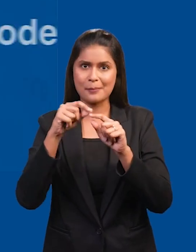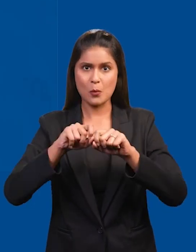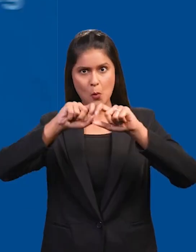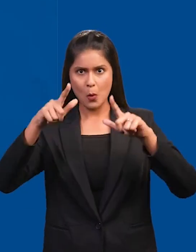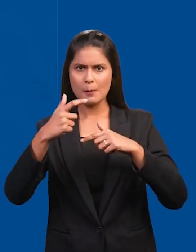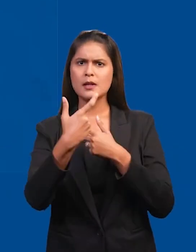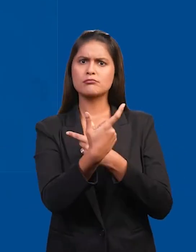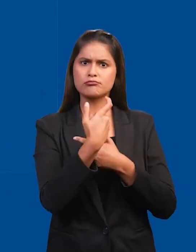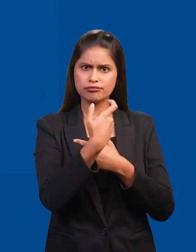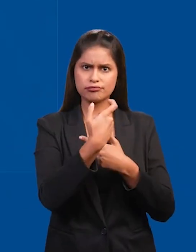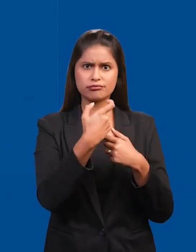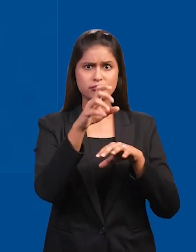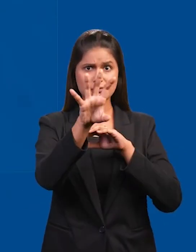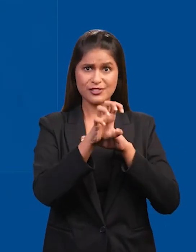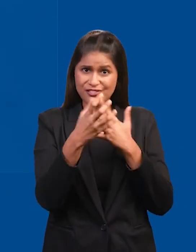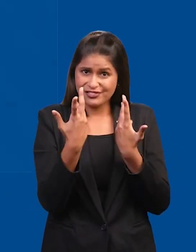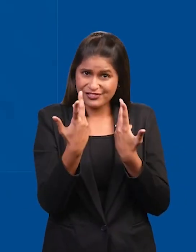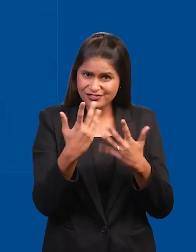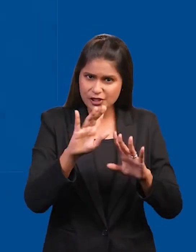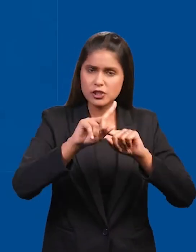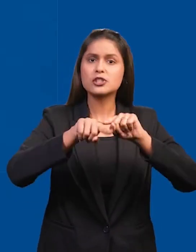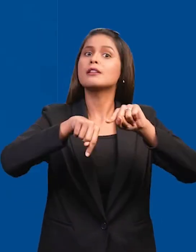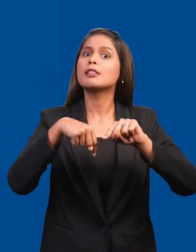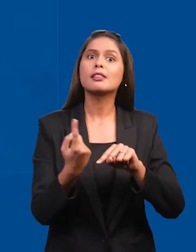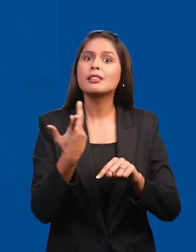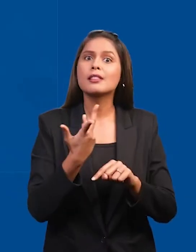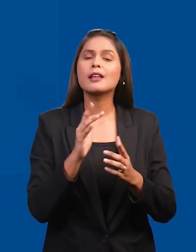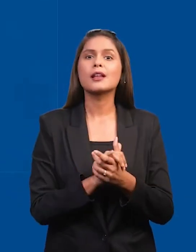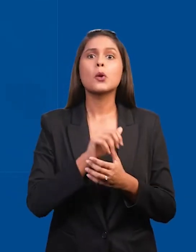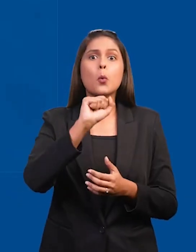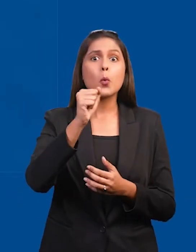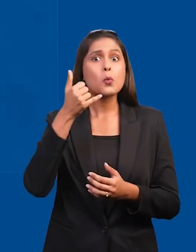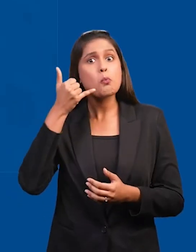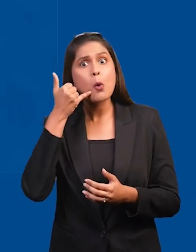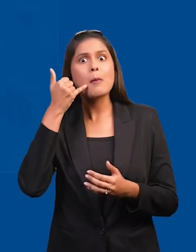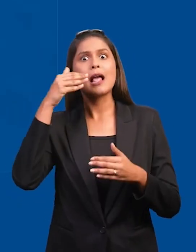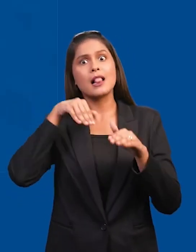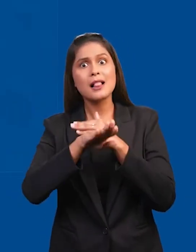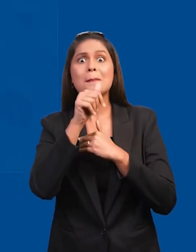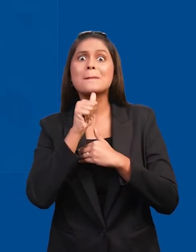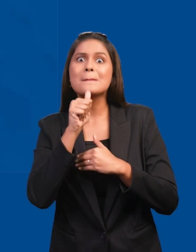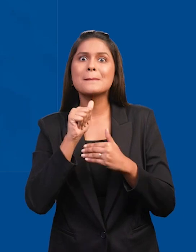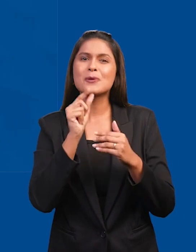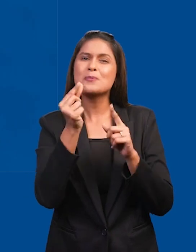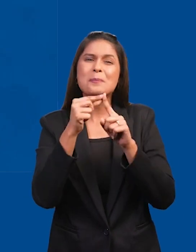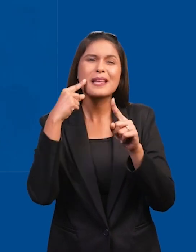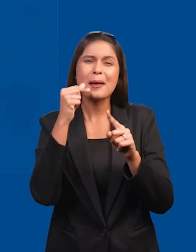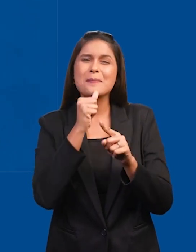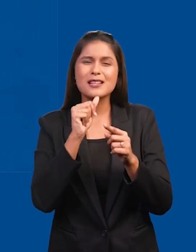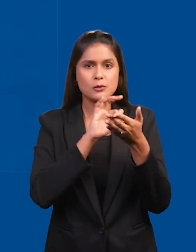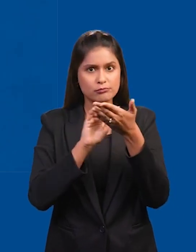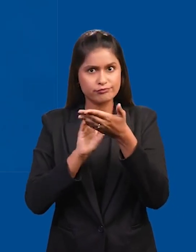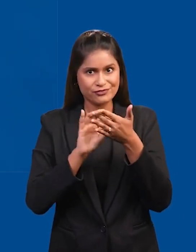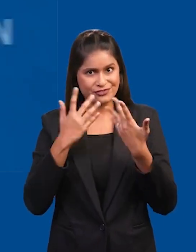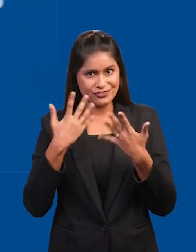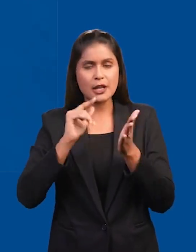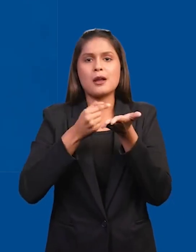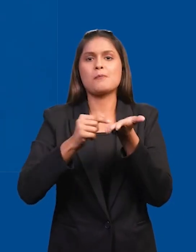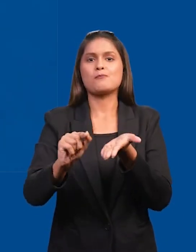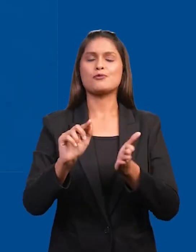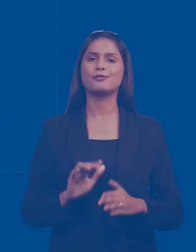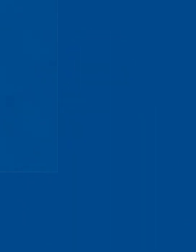and scan the QR code displayed on the ATM screen. Enter your UPI PIN on your mobile phone to authorize the